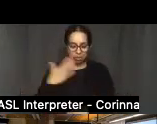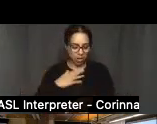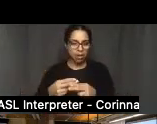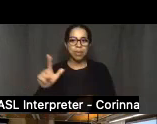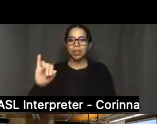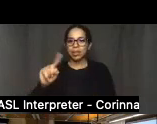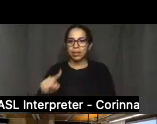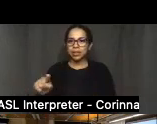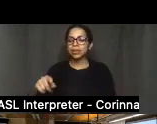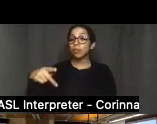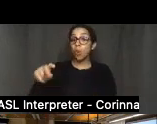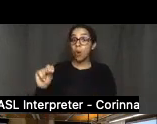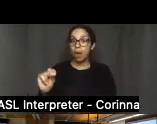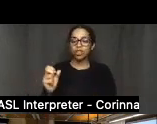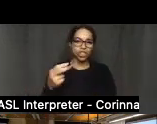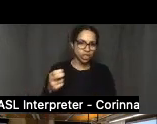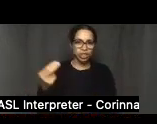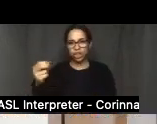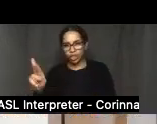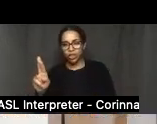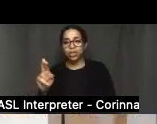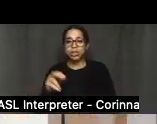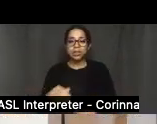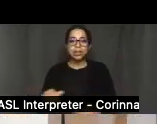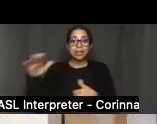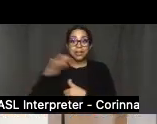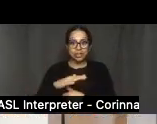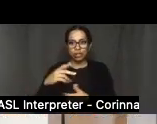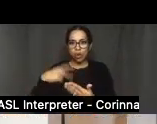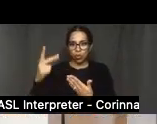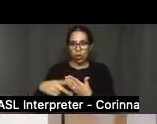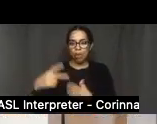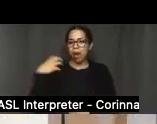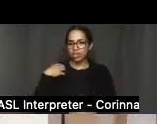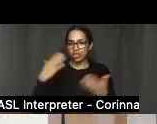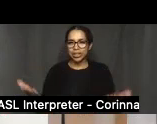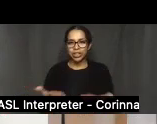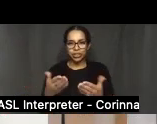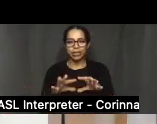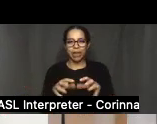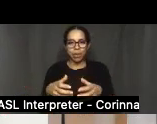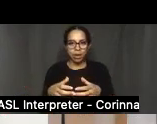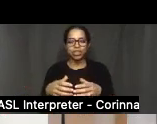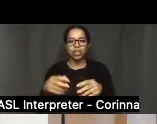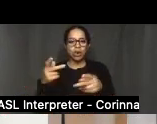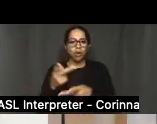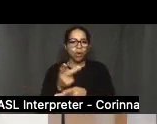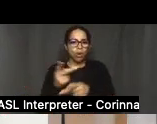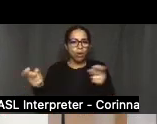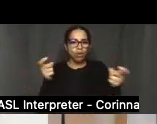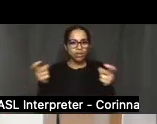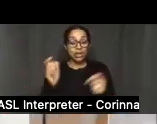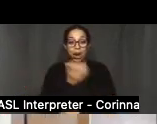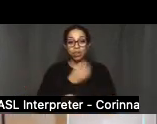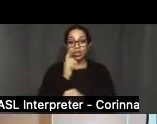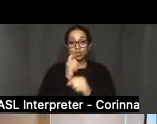her pronouns. I'm a senior program officer here at the Foundation overseeing our strategy and funding portfolio for primary care and